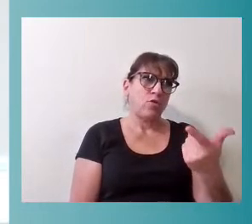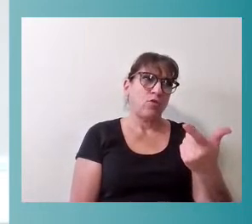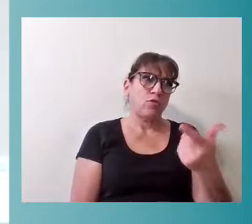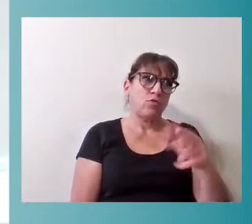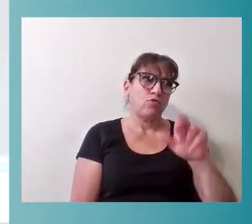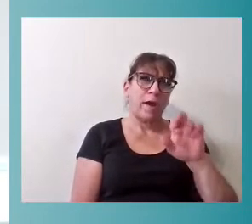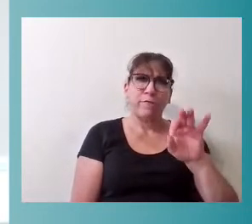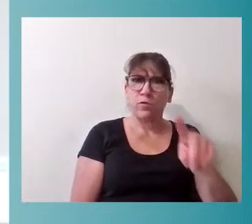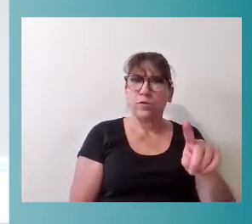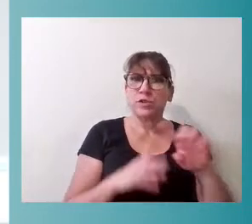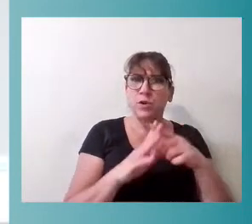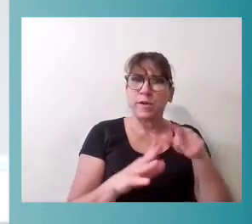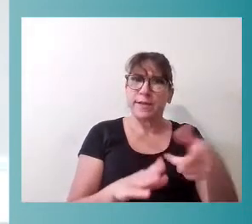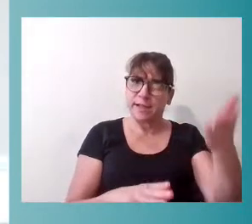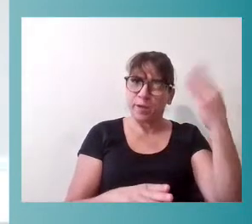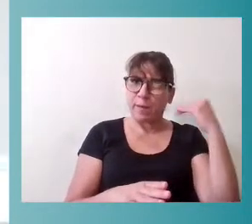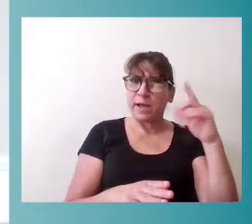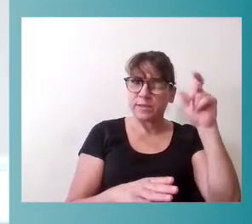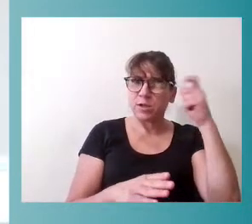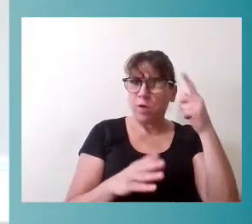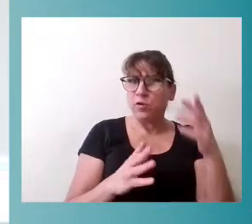administration.